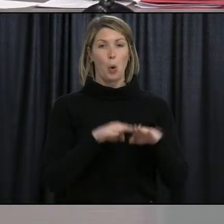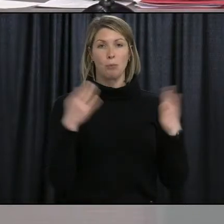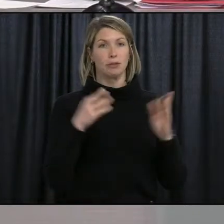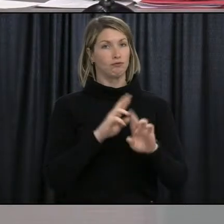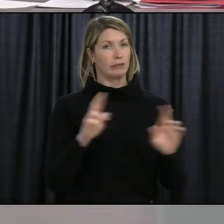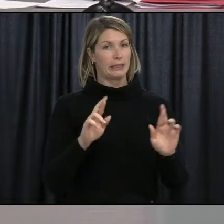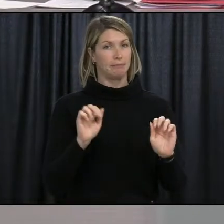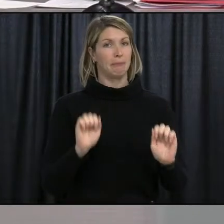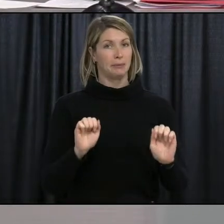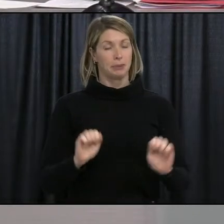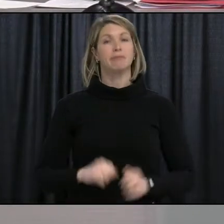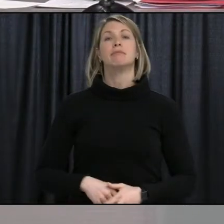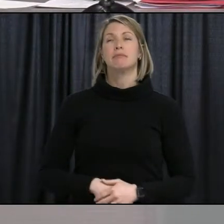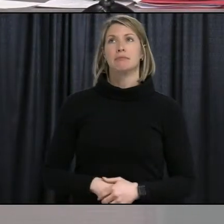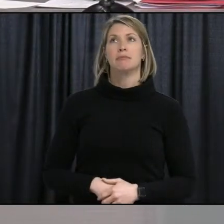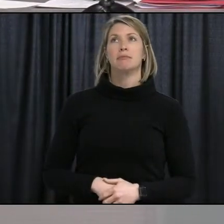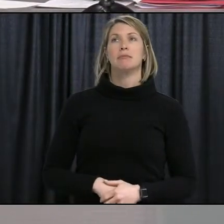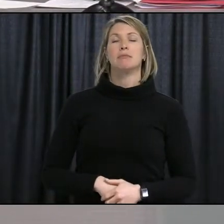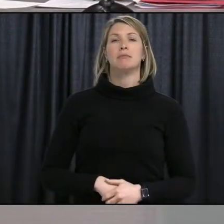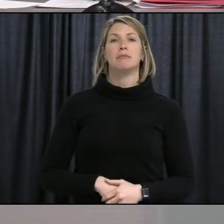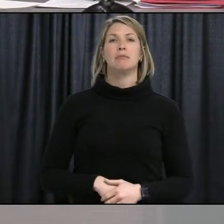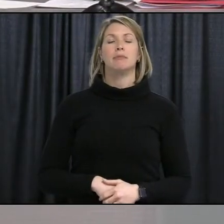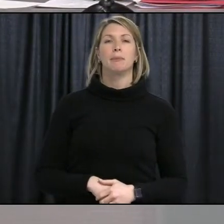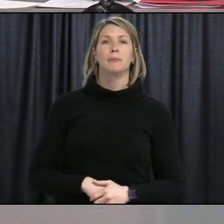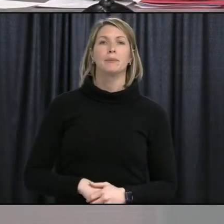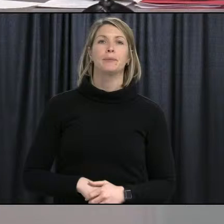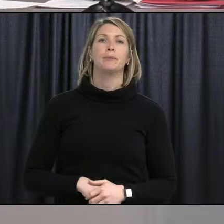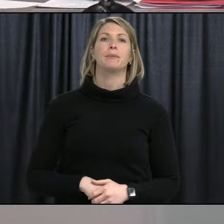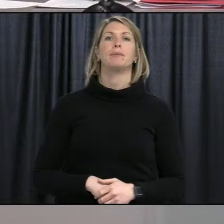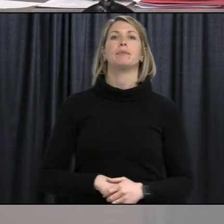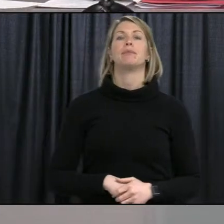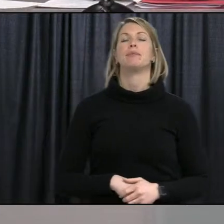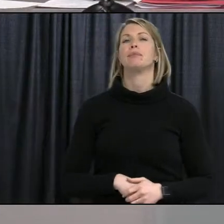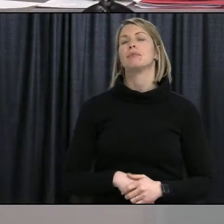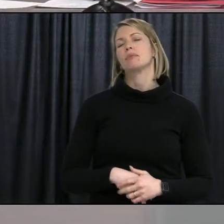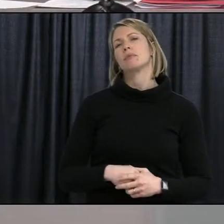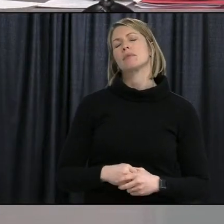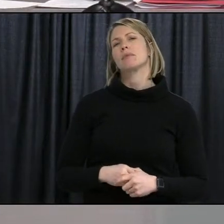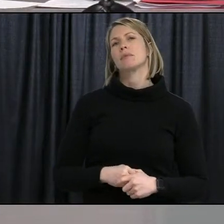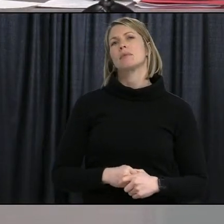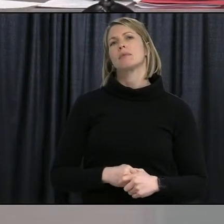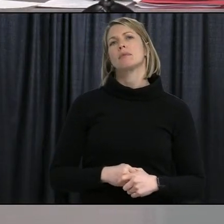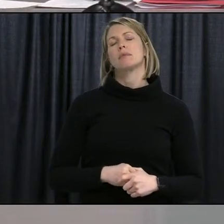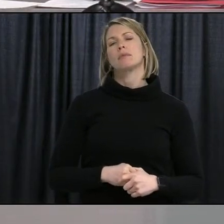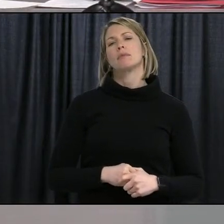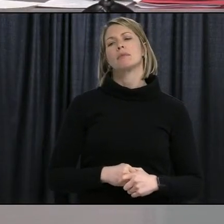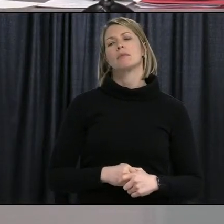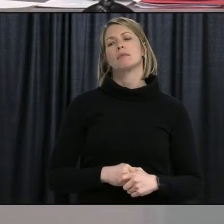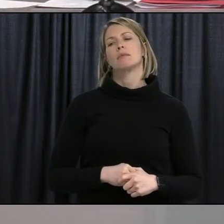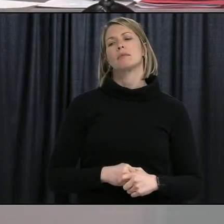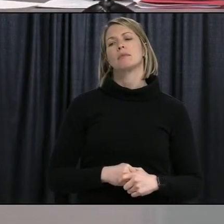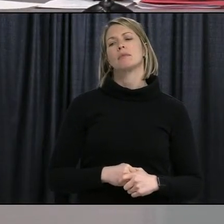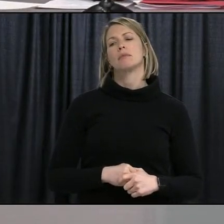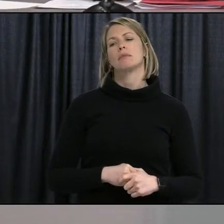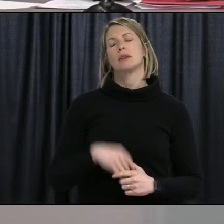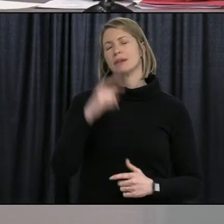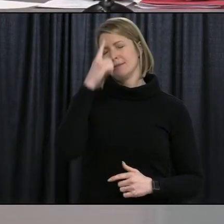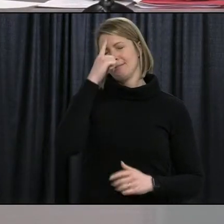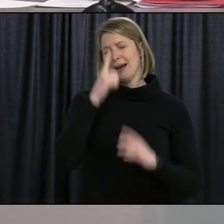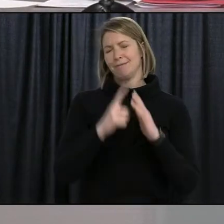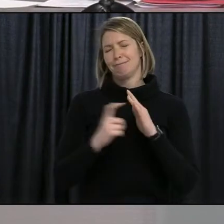And I also wanted to ask, so sorry, I'm just losing my train of